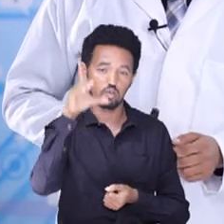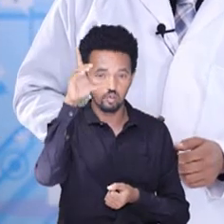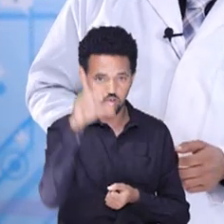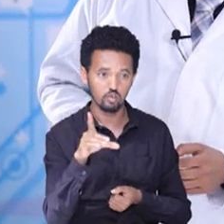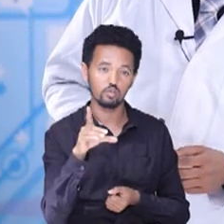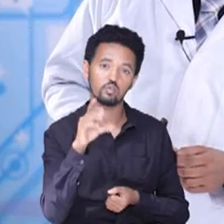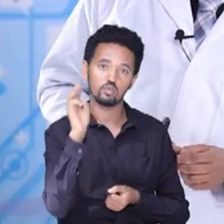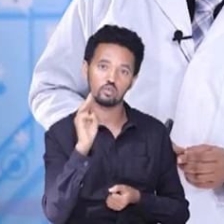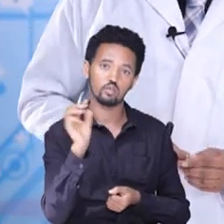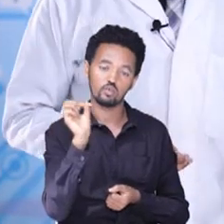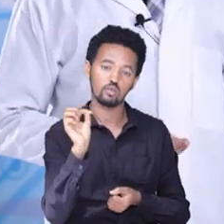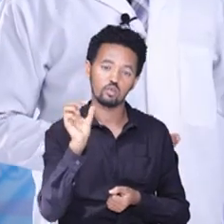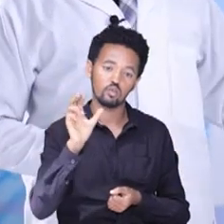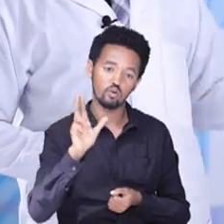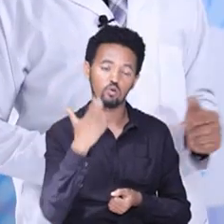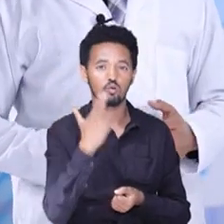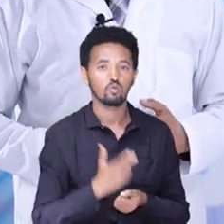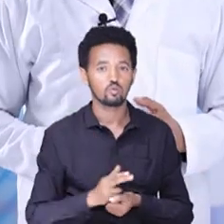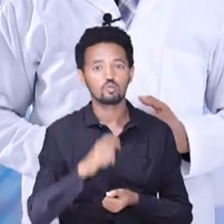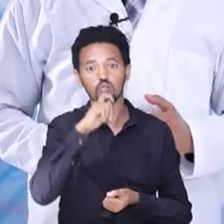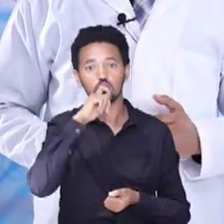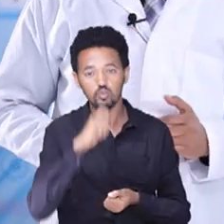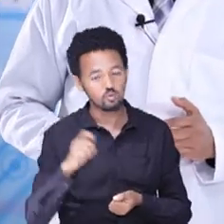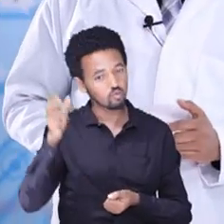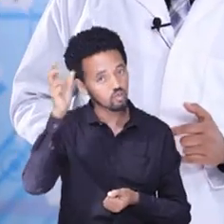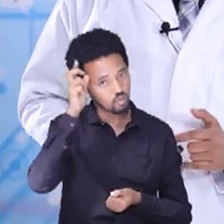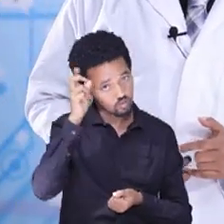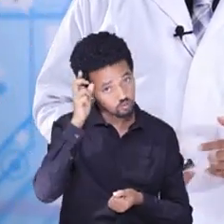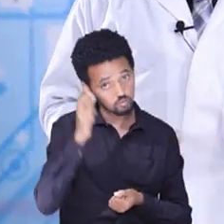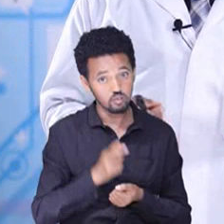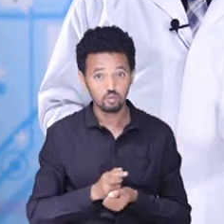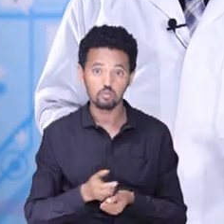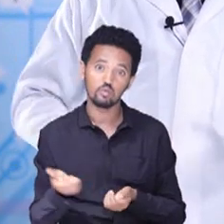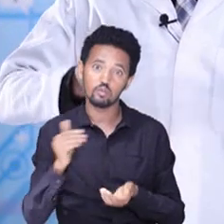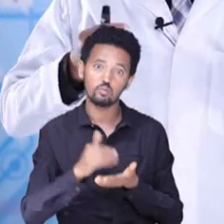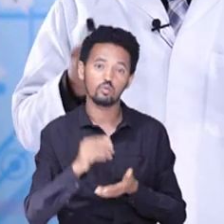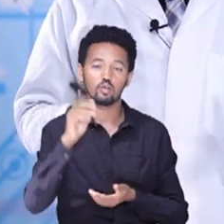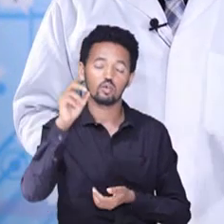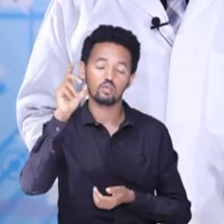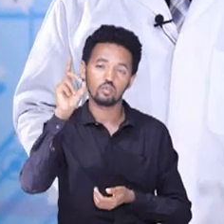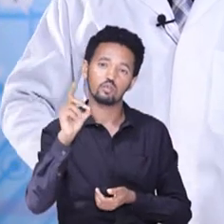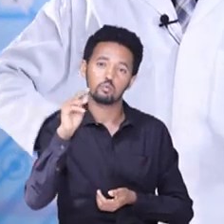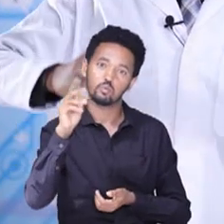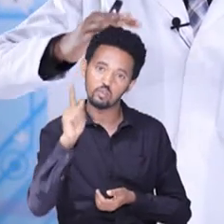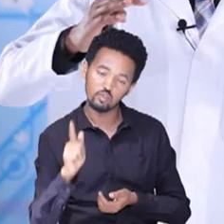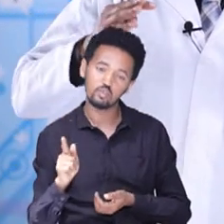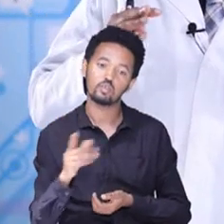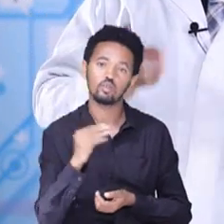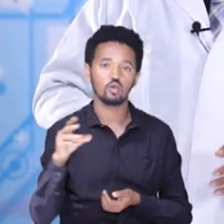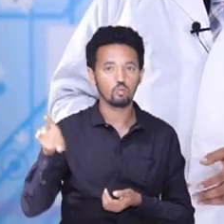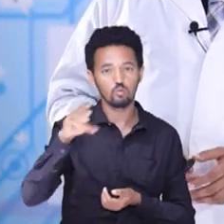supports Mengistu Haile Mariam. And the other one, southern part of Yemen. Yemen, Cuba,